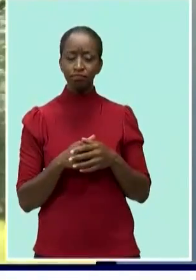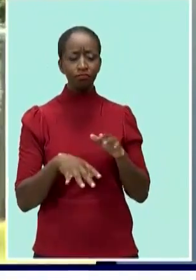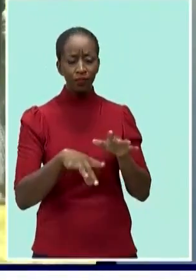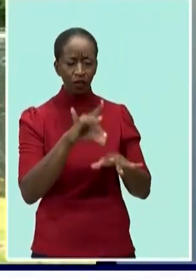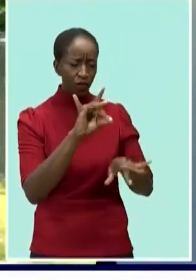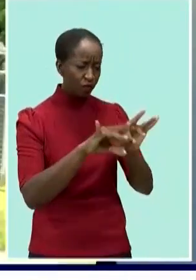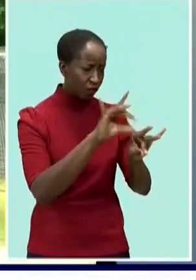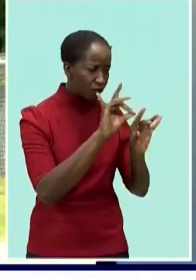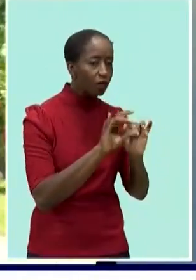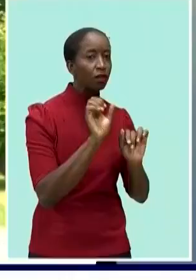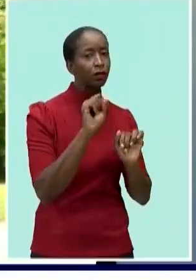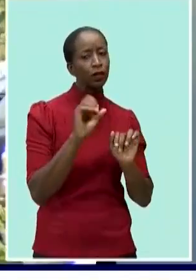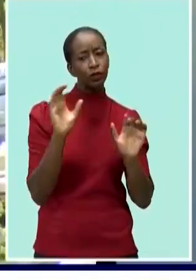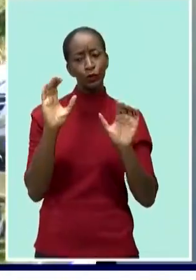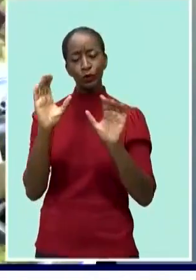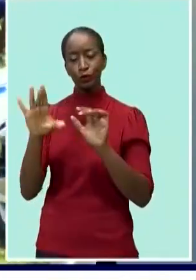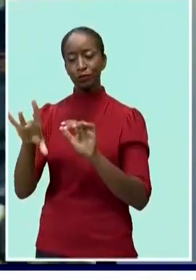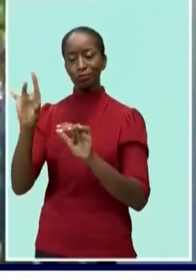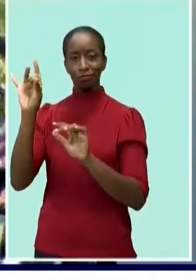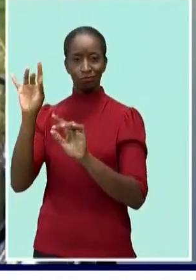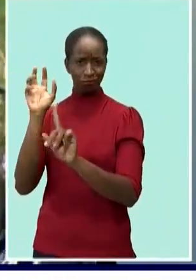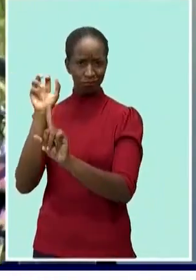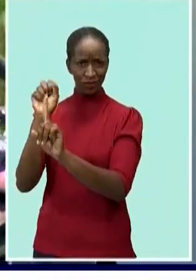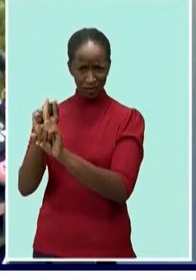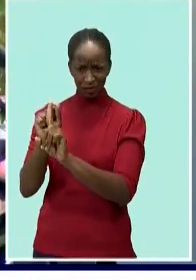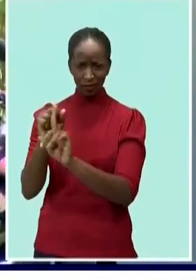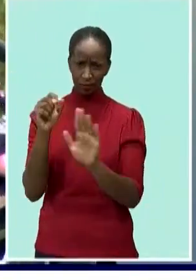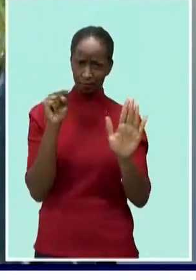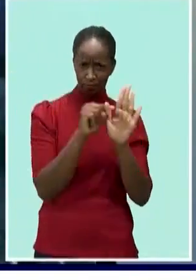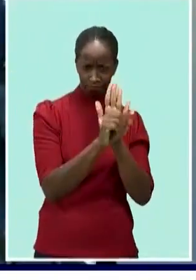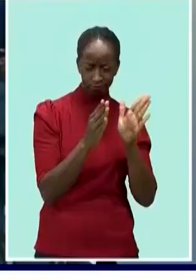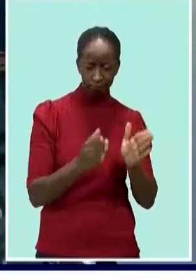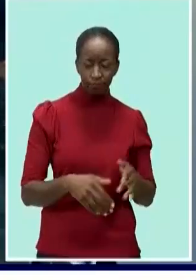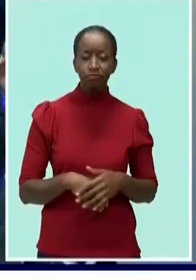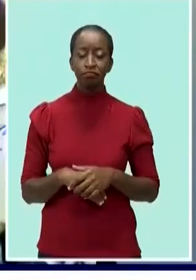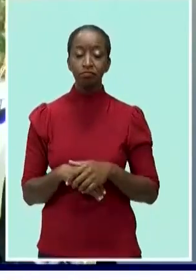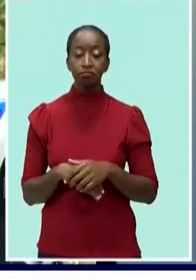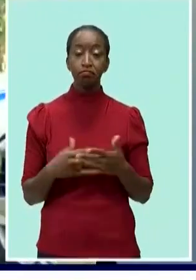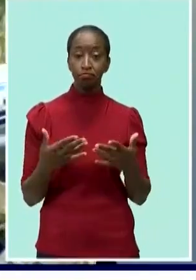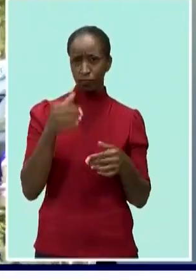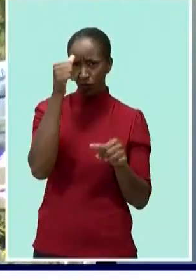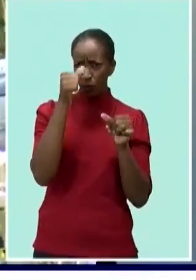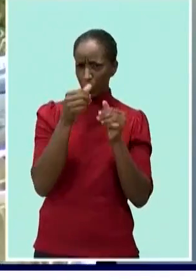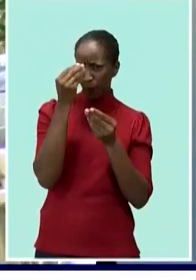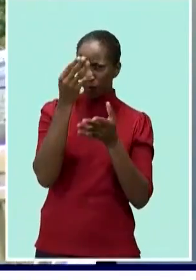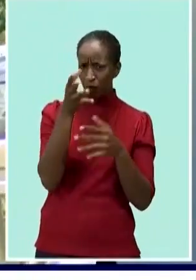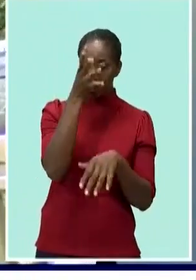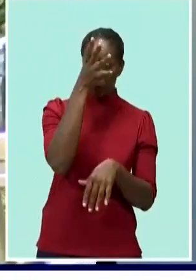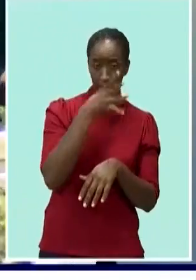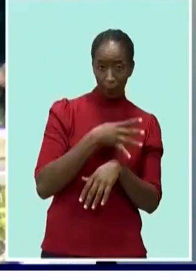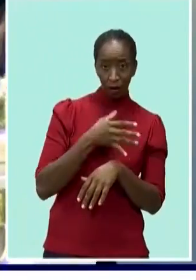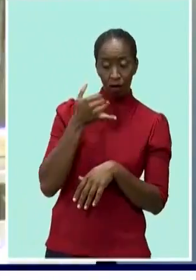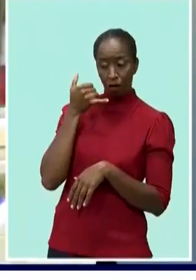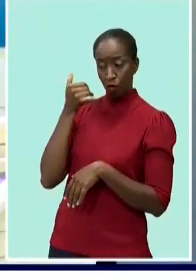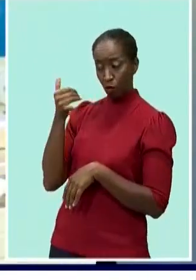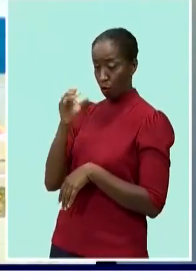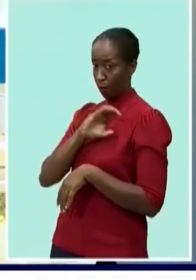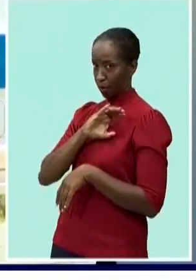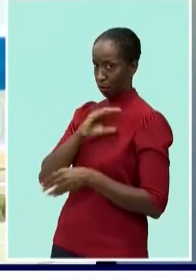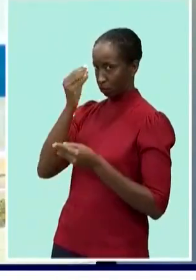the investigation. At least remember I told you that that anonymous caller said he saw the accused fleeing the scene. Well, the police brought in